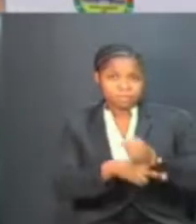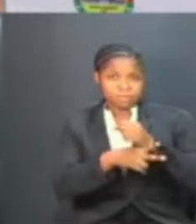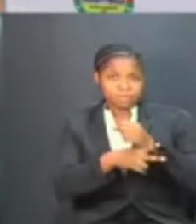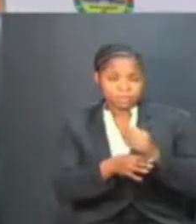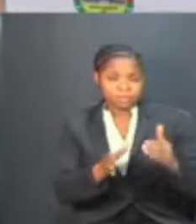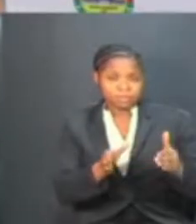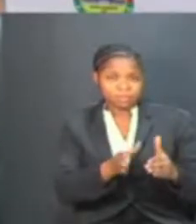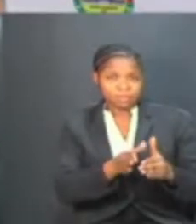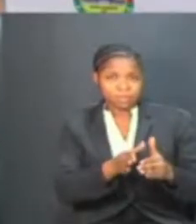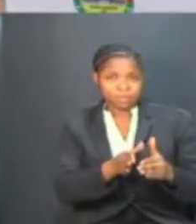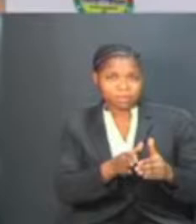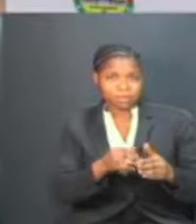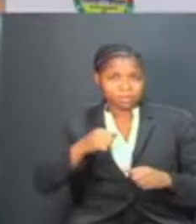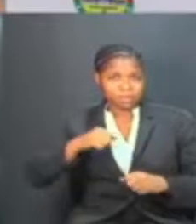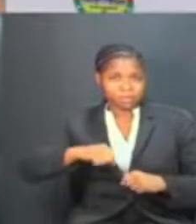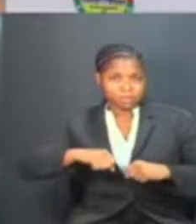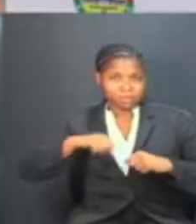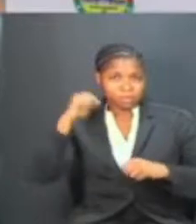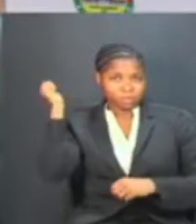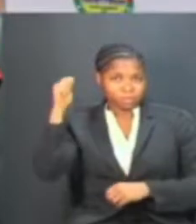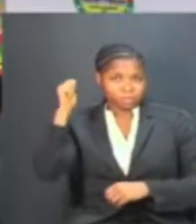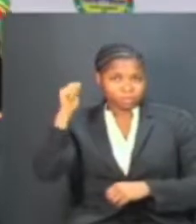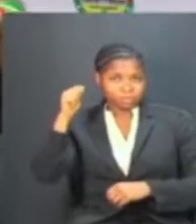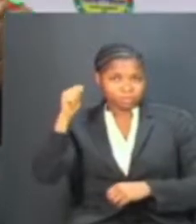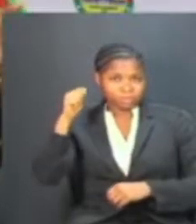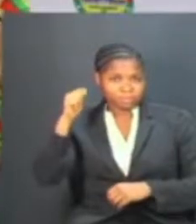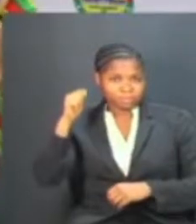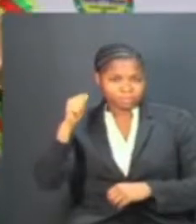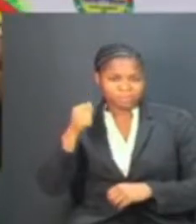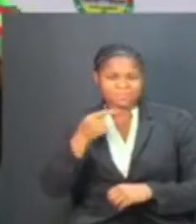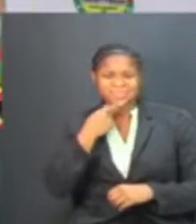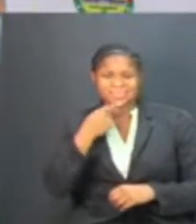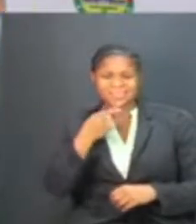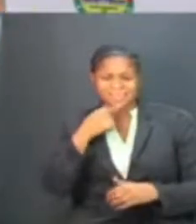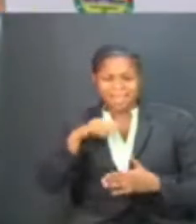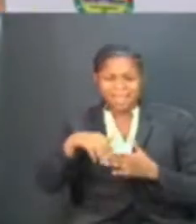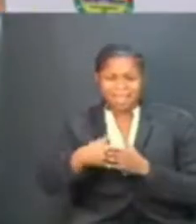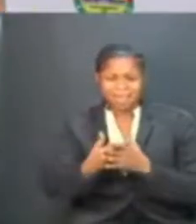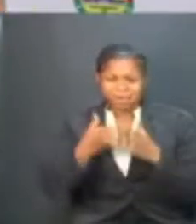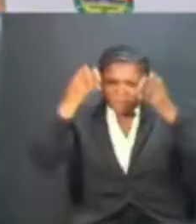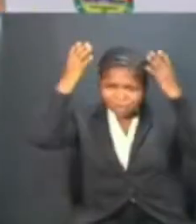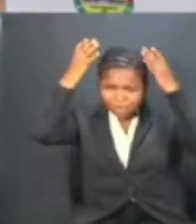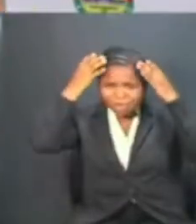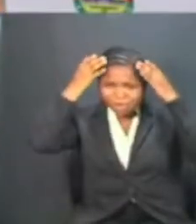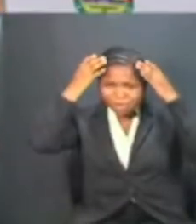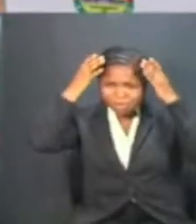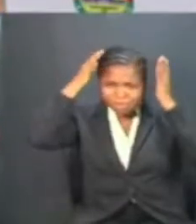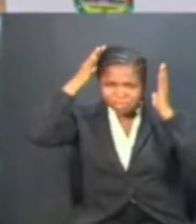talking about how the cap should be worn. Mr. Speaker, even